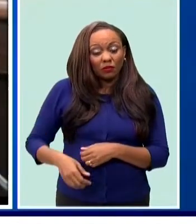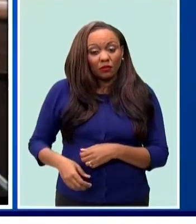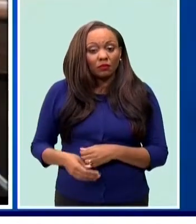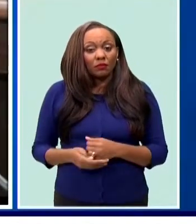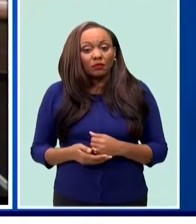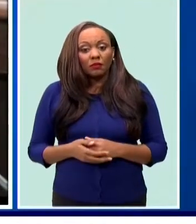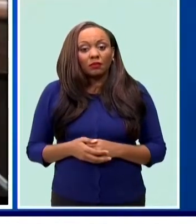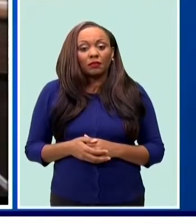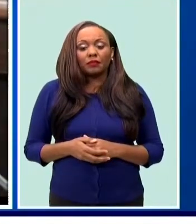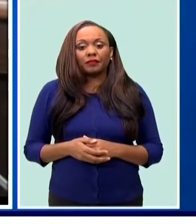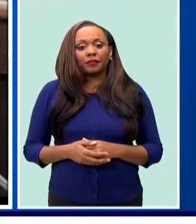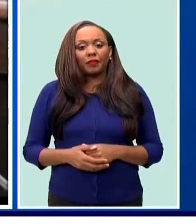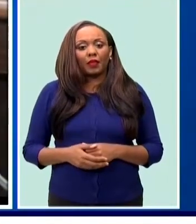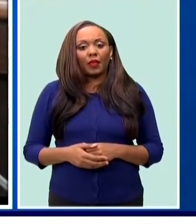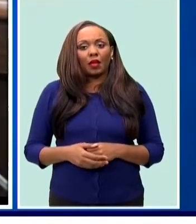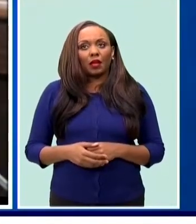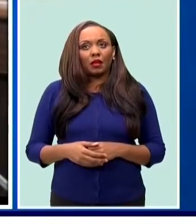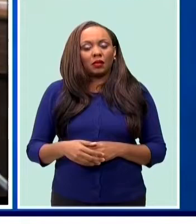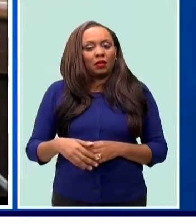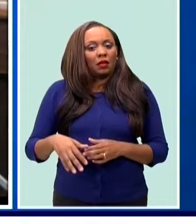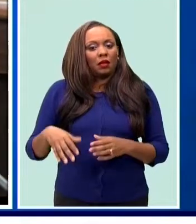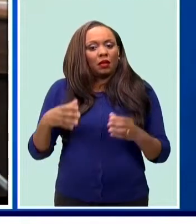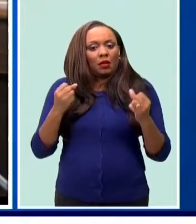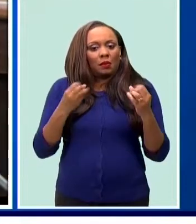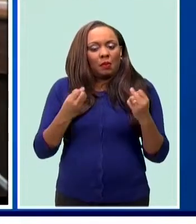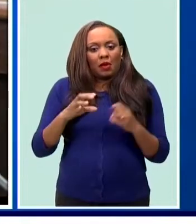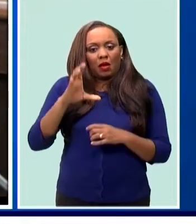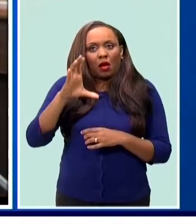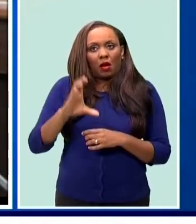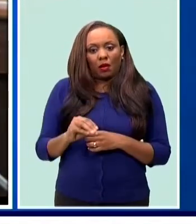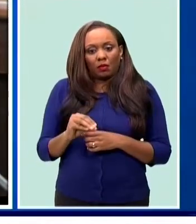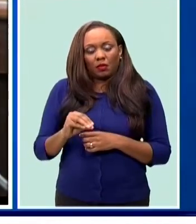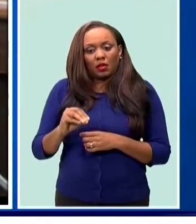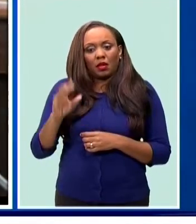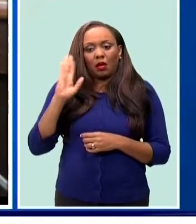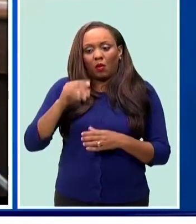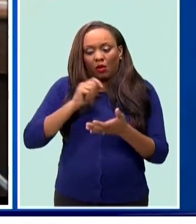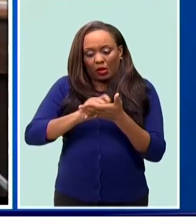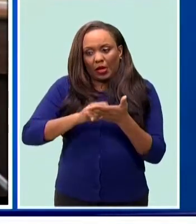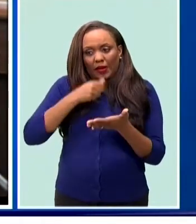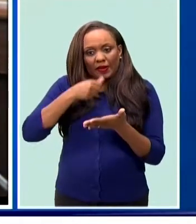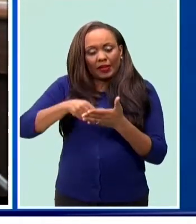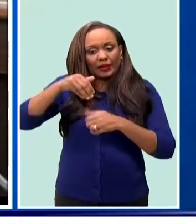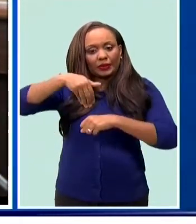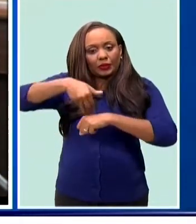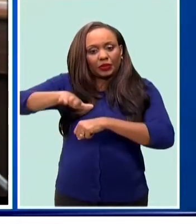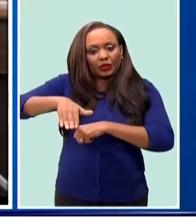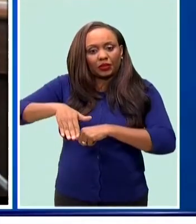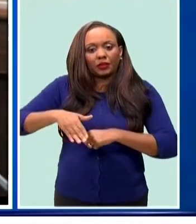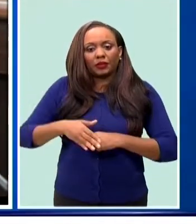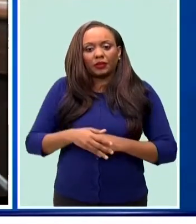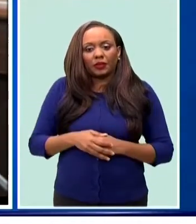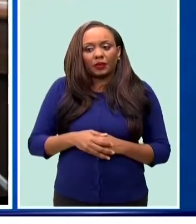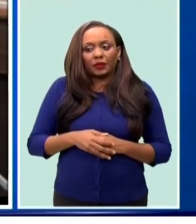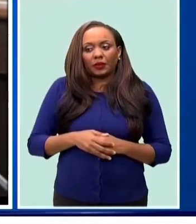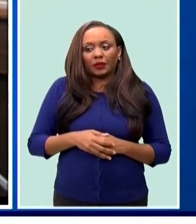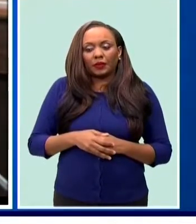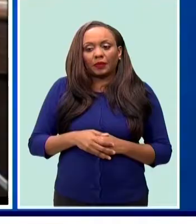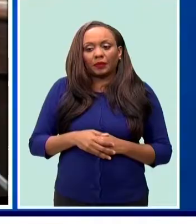10 companies that should be receiving notices to quit, because we have found that several of